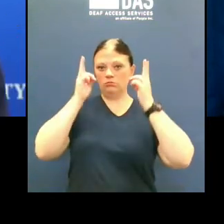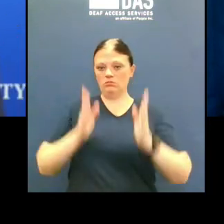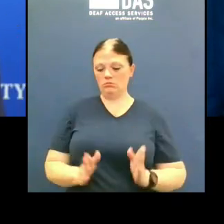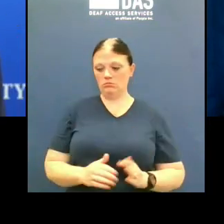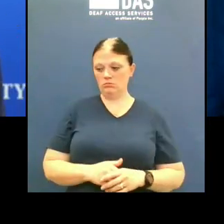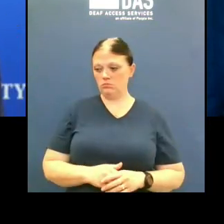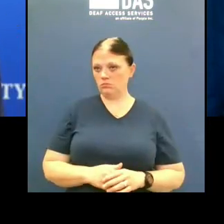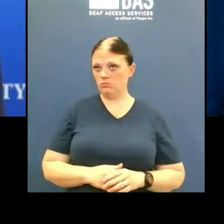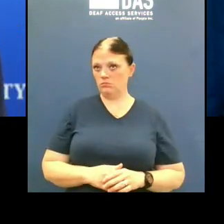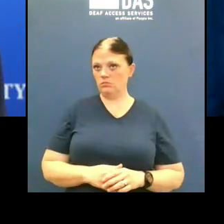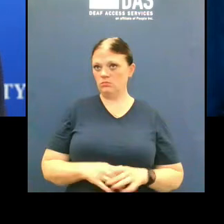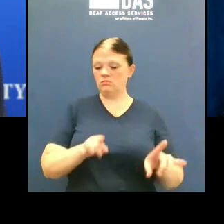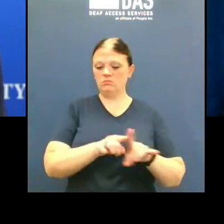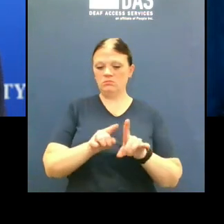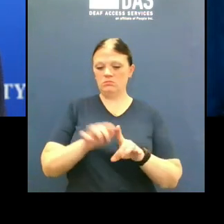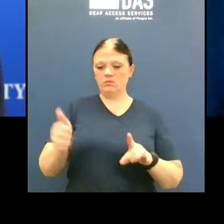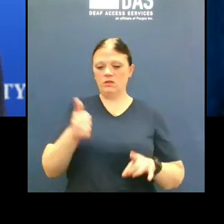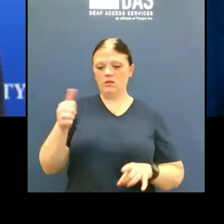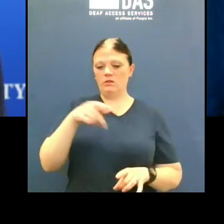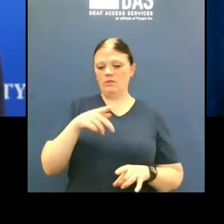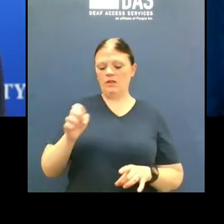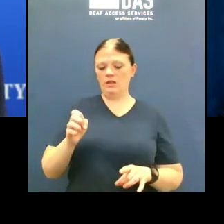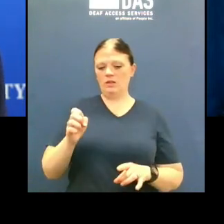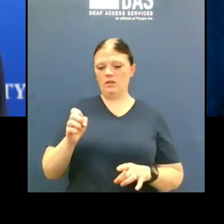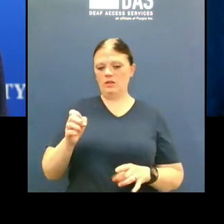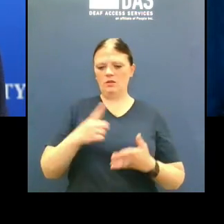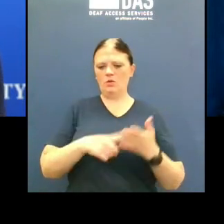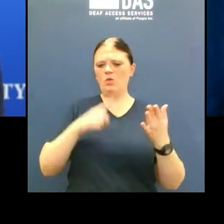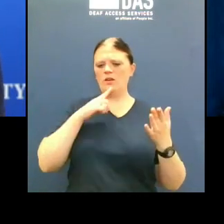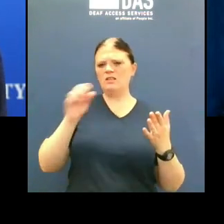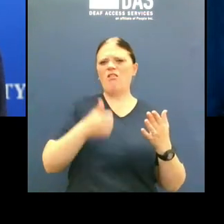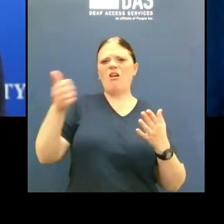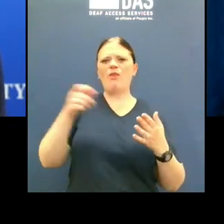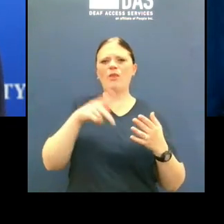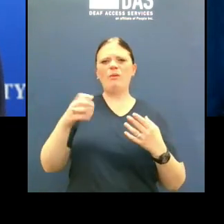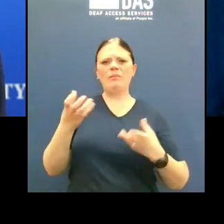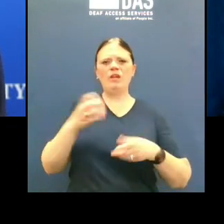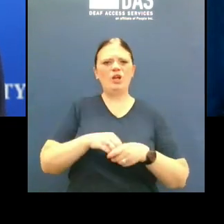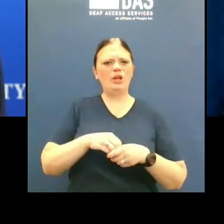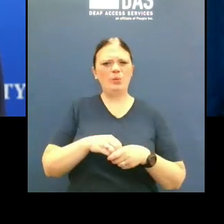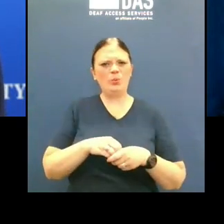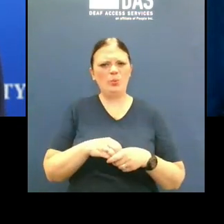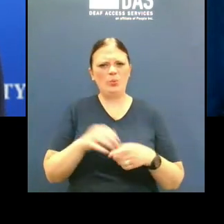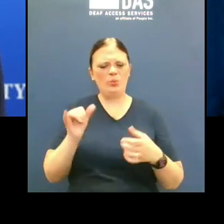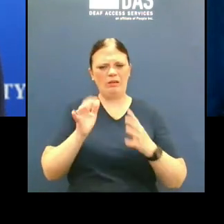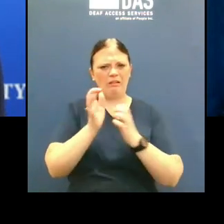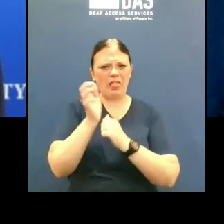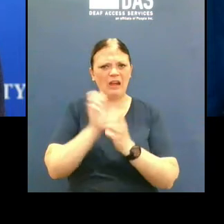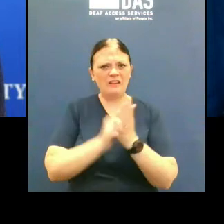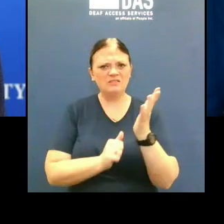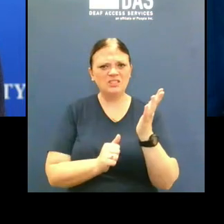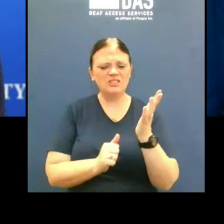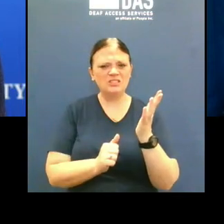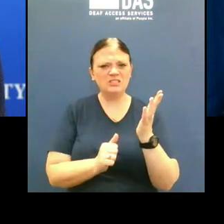as well as other PPE, what does that other PPE include? Are you talking about gloves